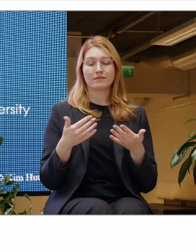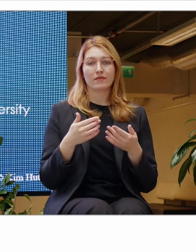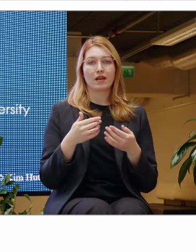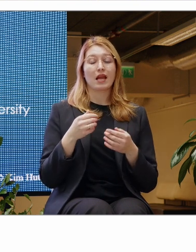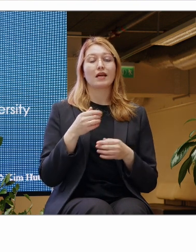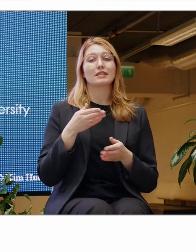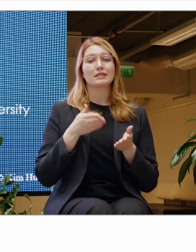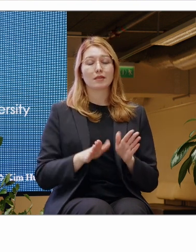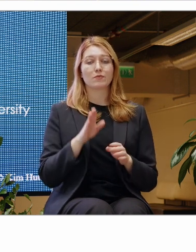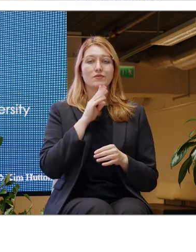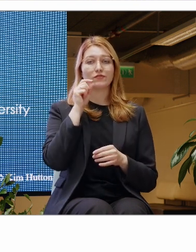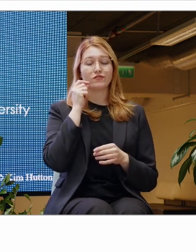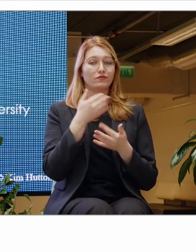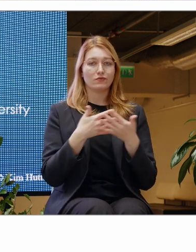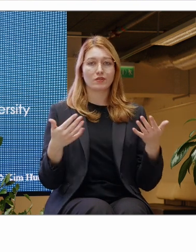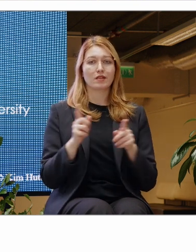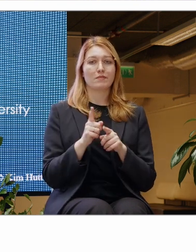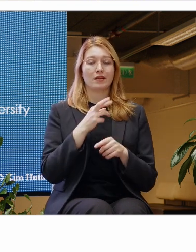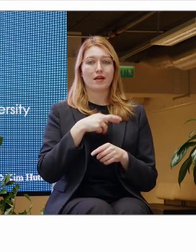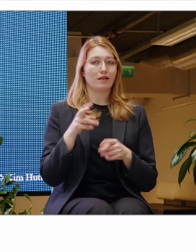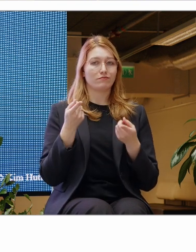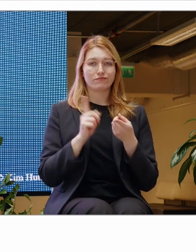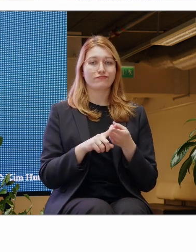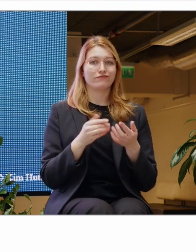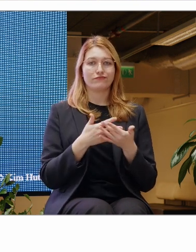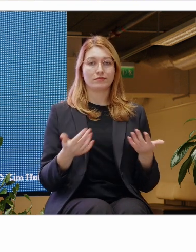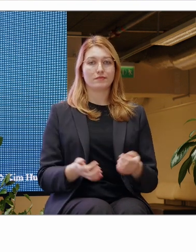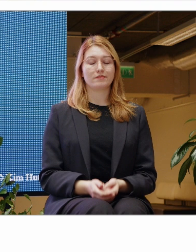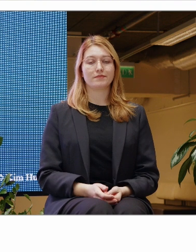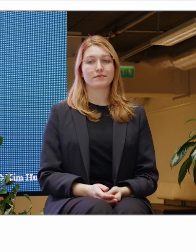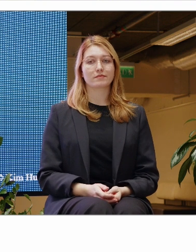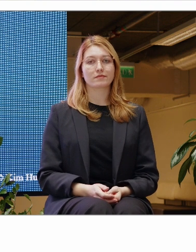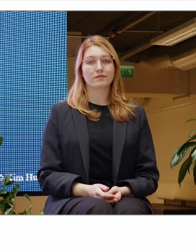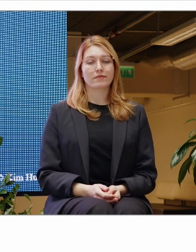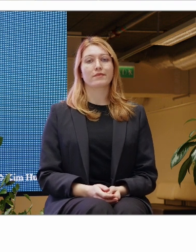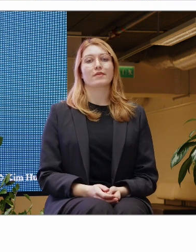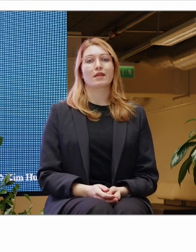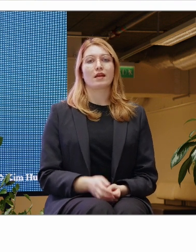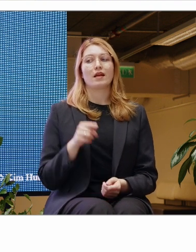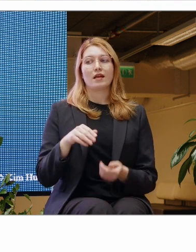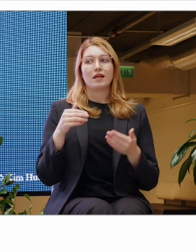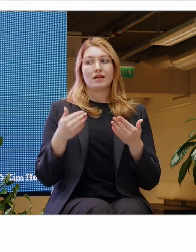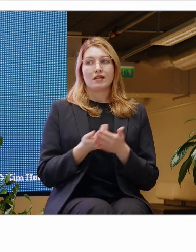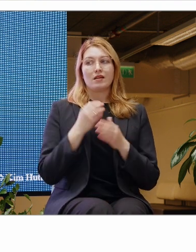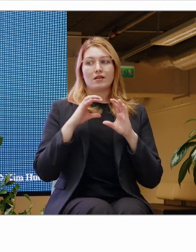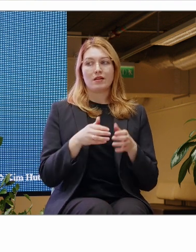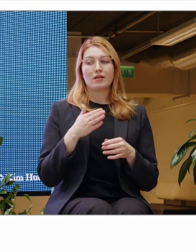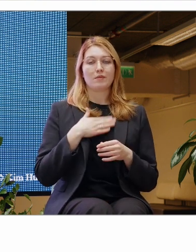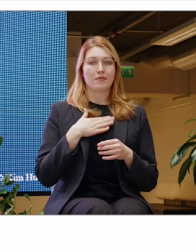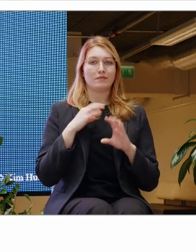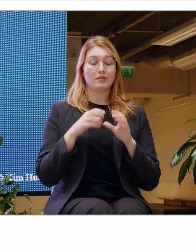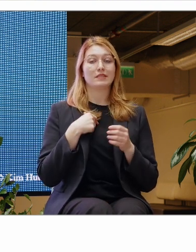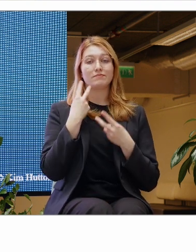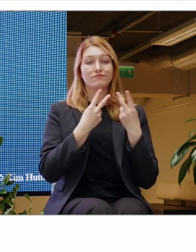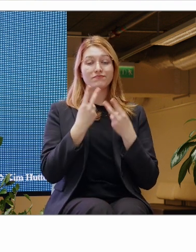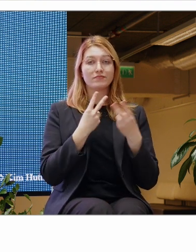gender equality and religious considerations too. So this is your world, but it wasn't my world. So I started looking